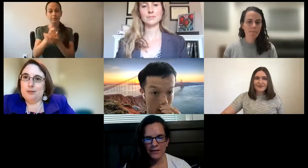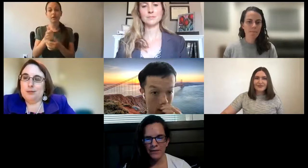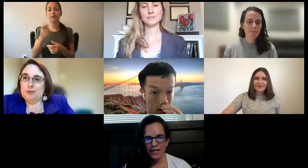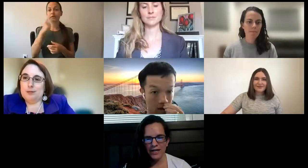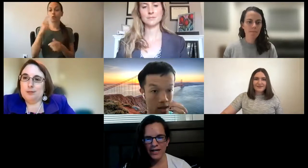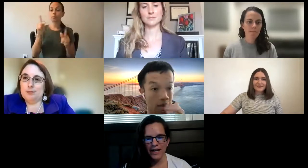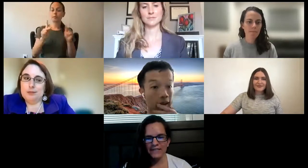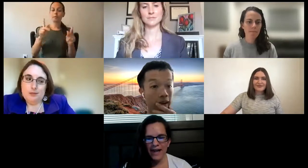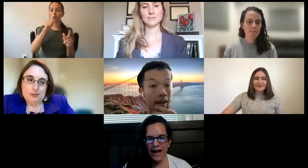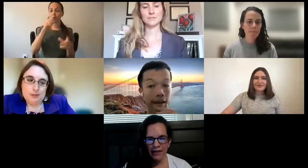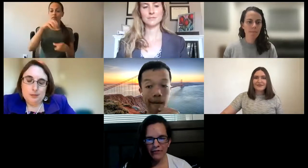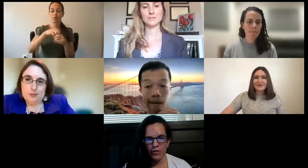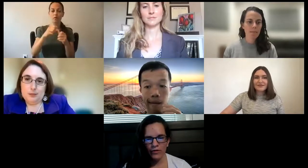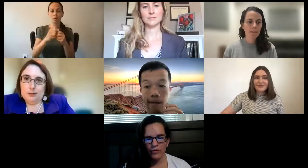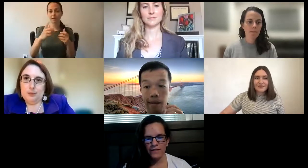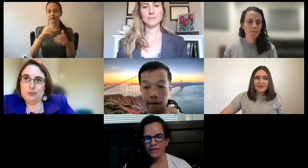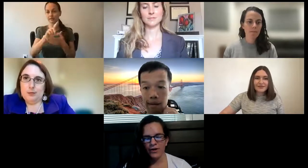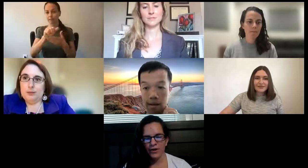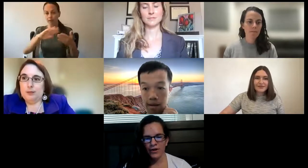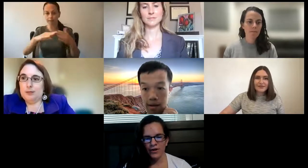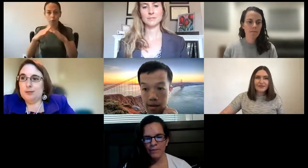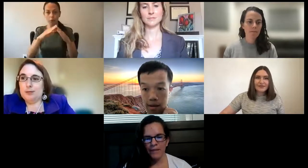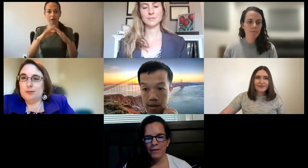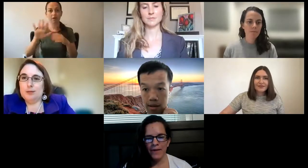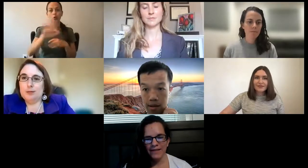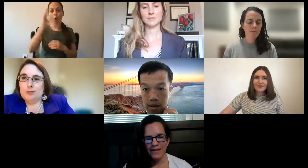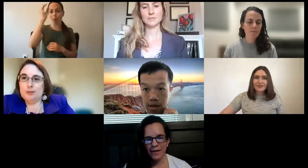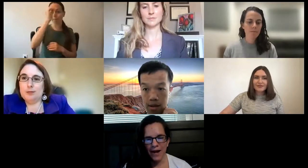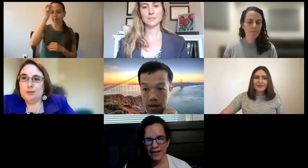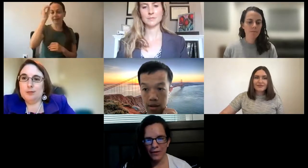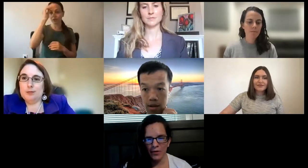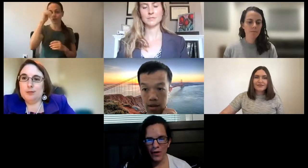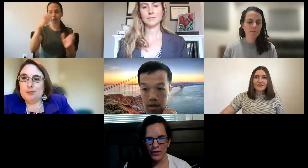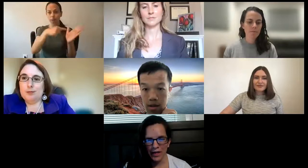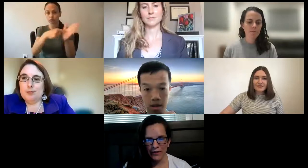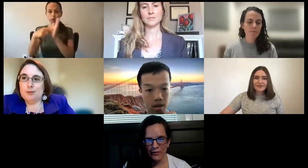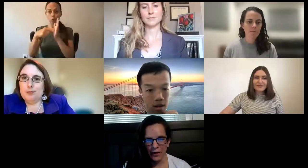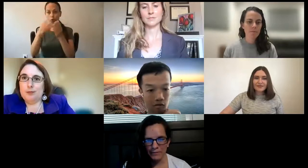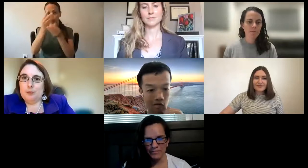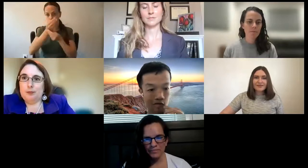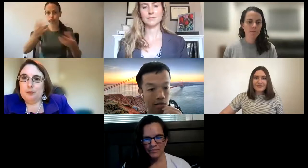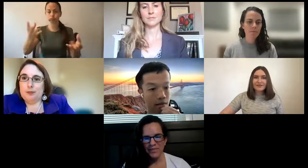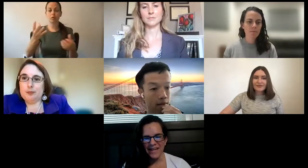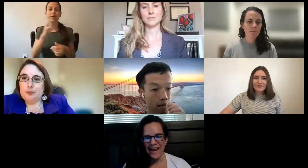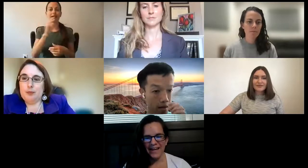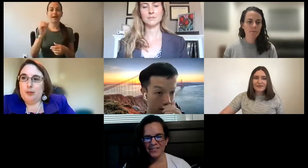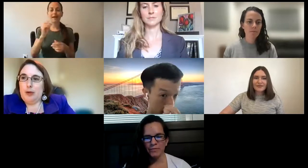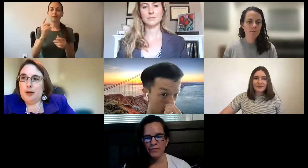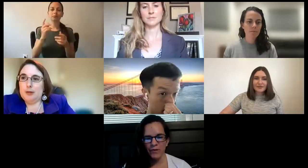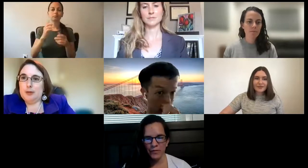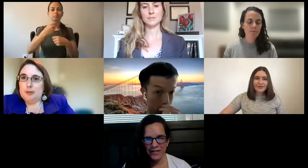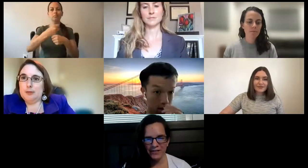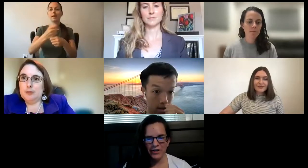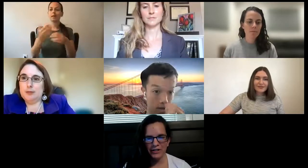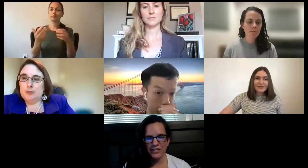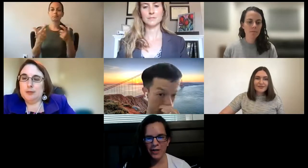disability community to have your voices heard and make the impact that we're all looking for. And